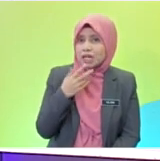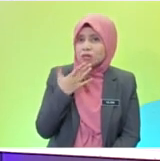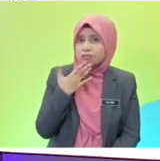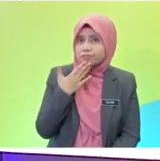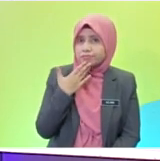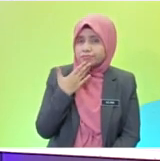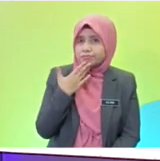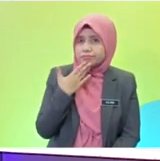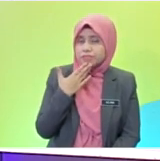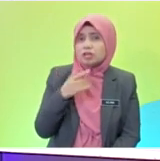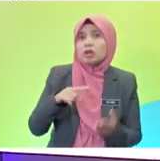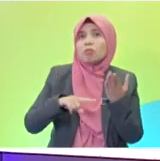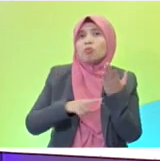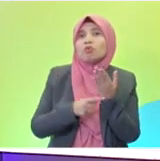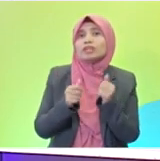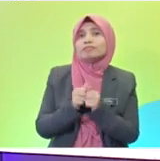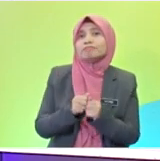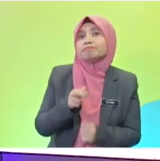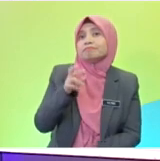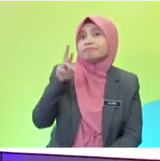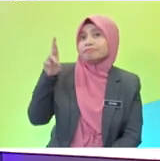with the letter R.